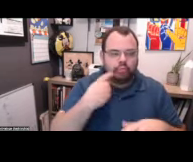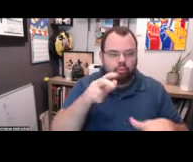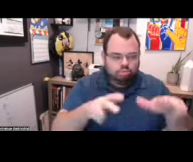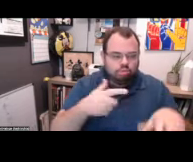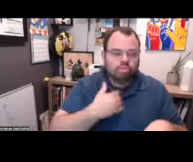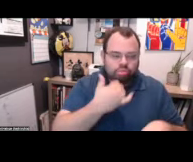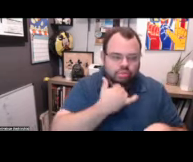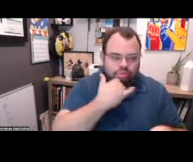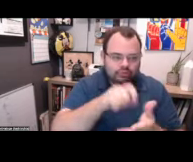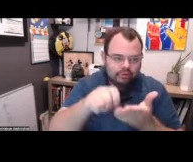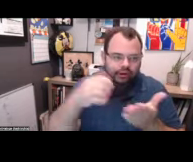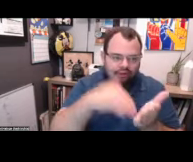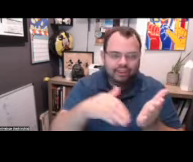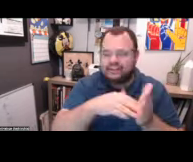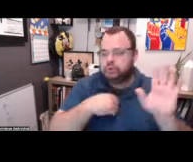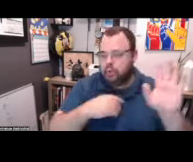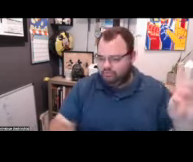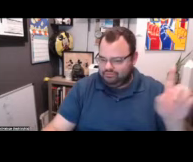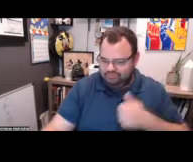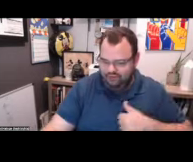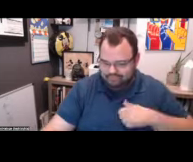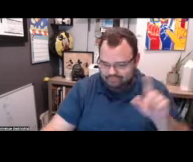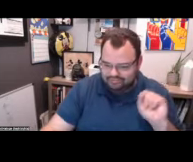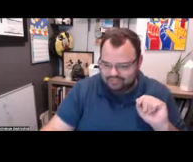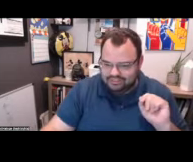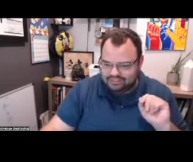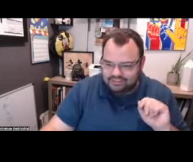I forgot how to use Zoom, so I'm a little bit, you know,